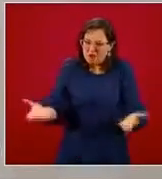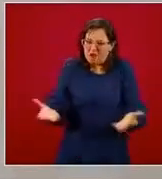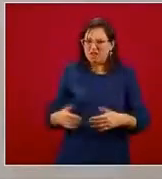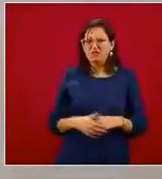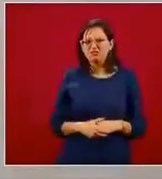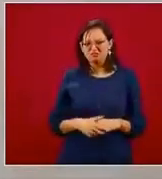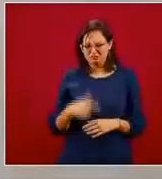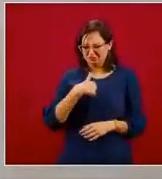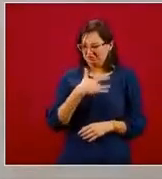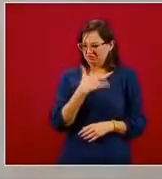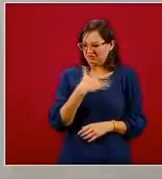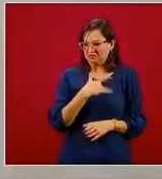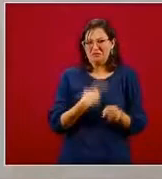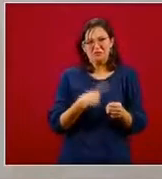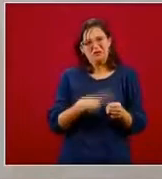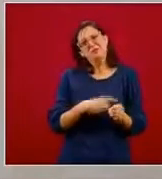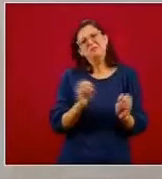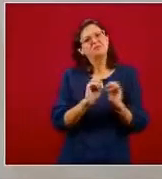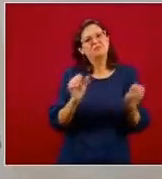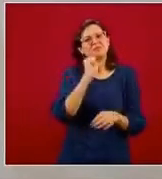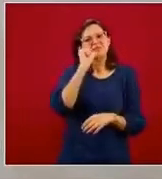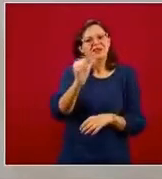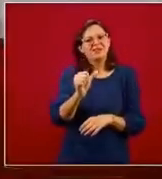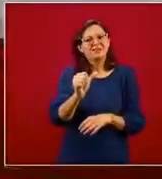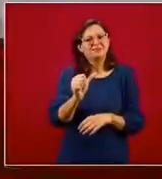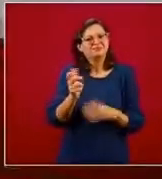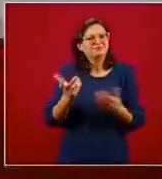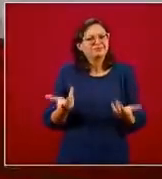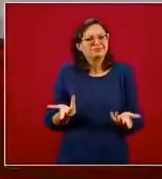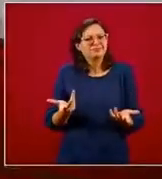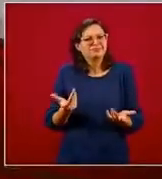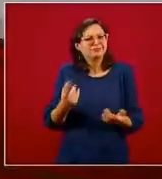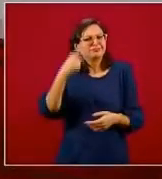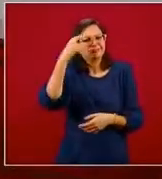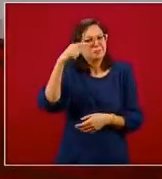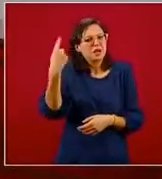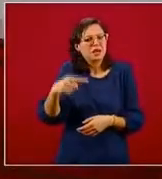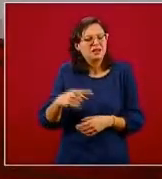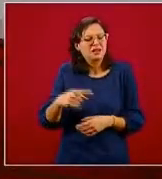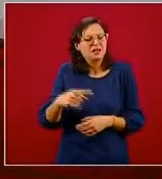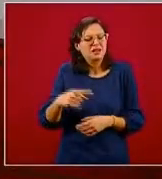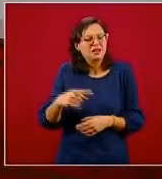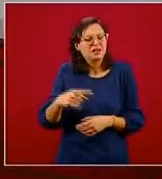expensive. So if I'm not exhibiting symptoms,